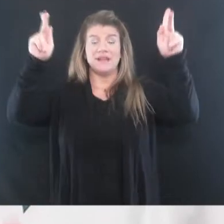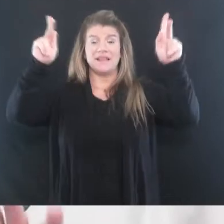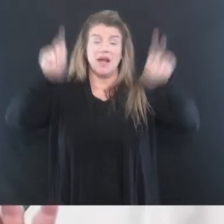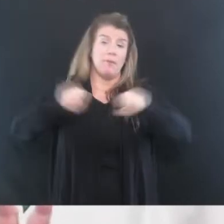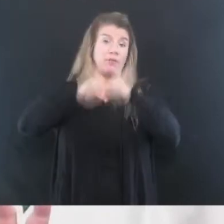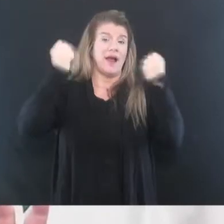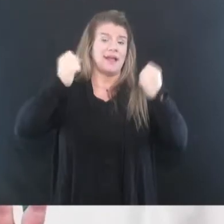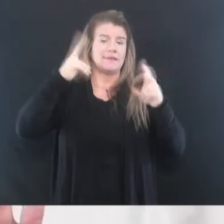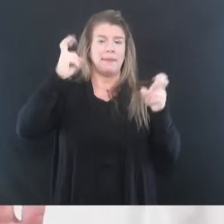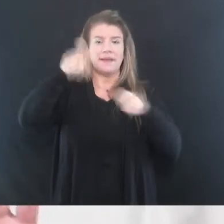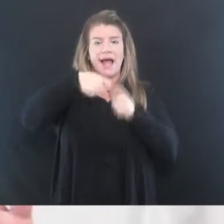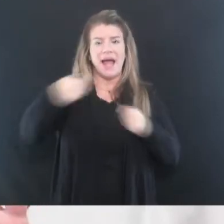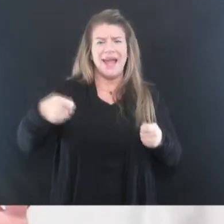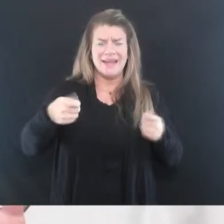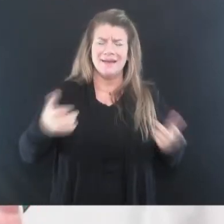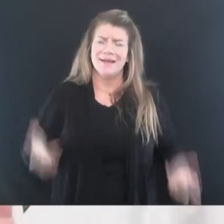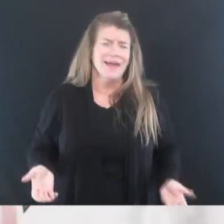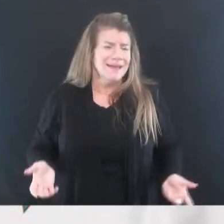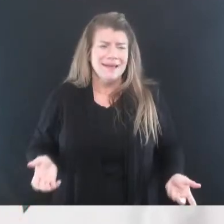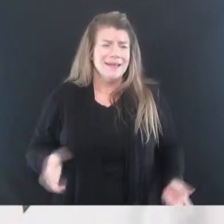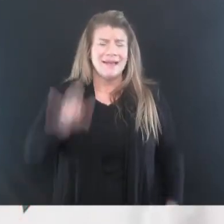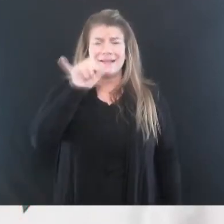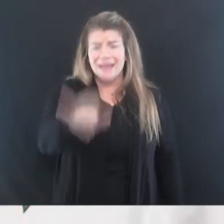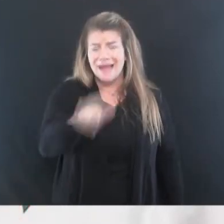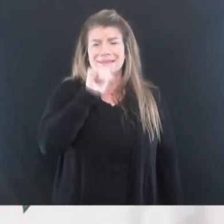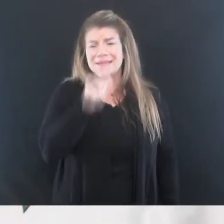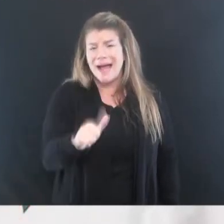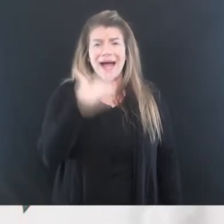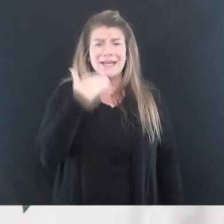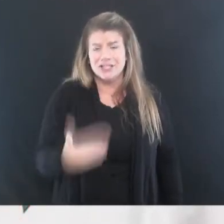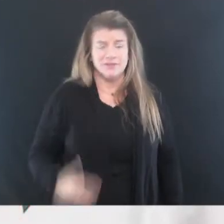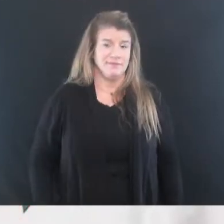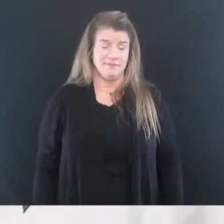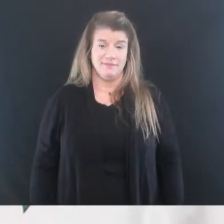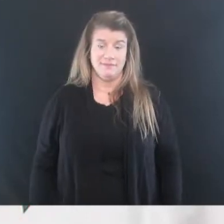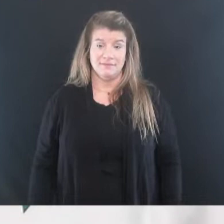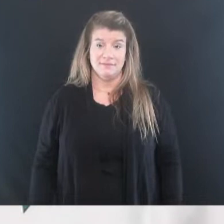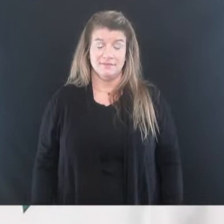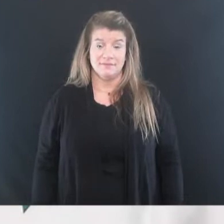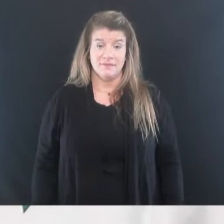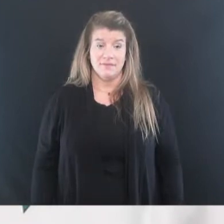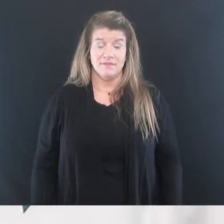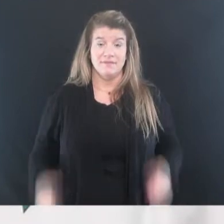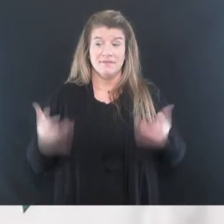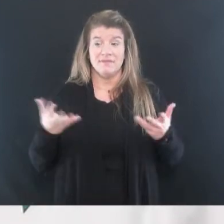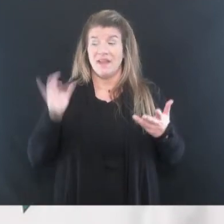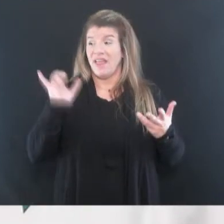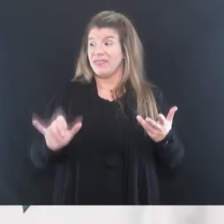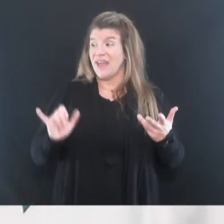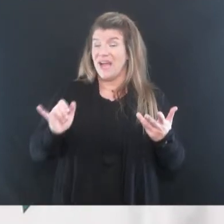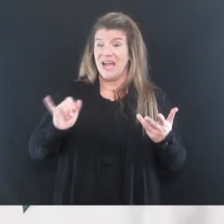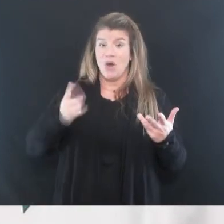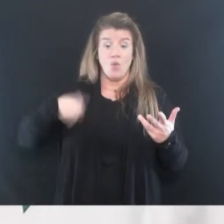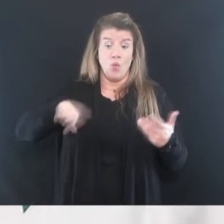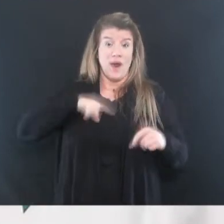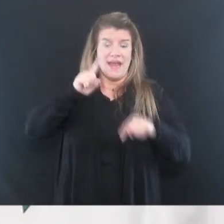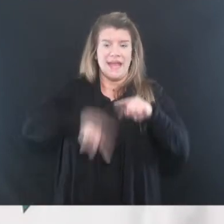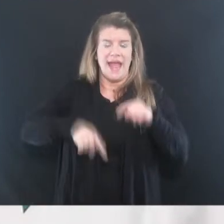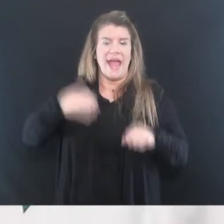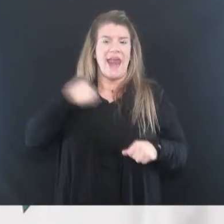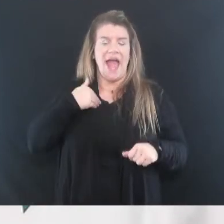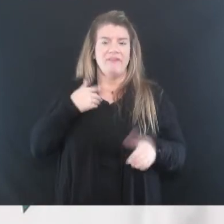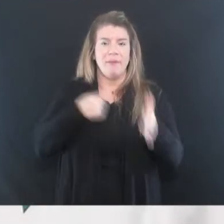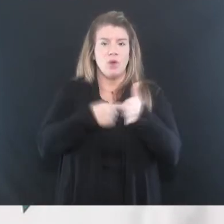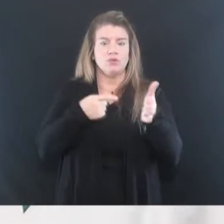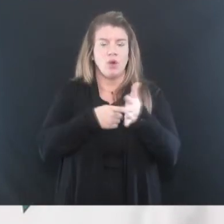tie. You know, it's not good that we can't have absolute bills